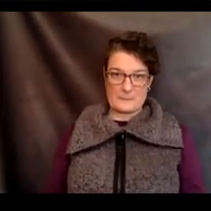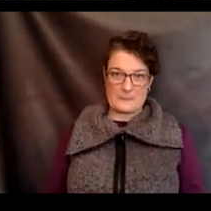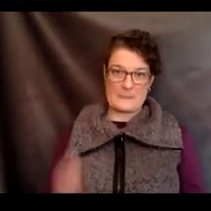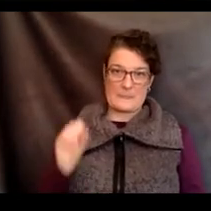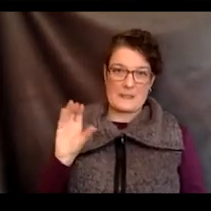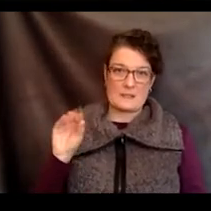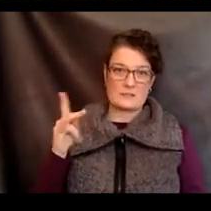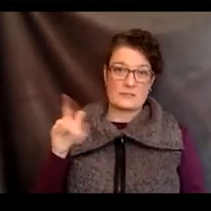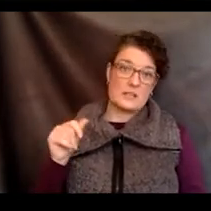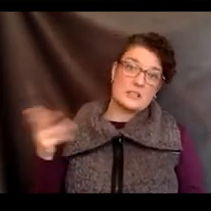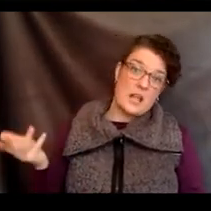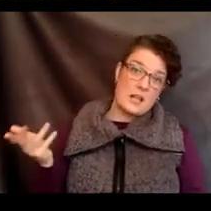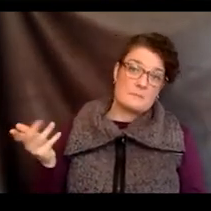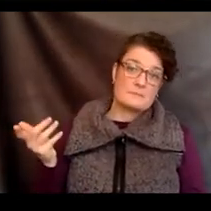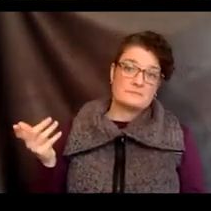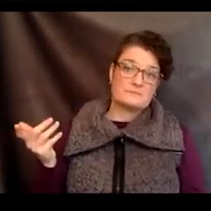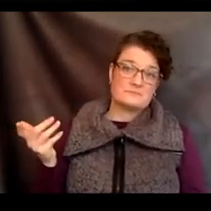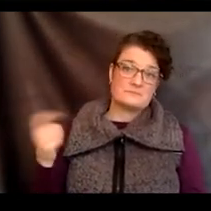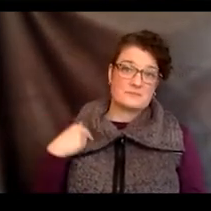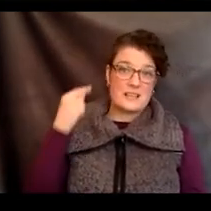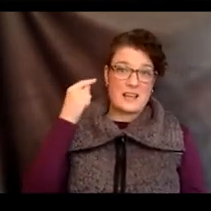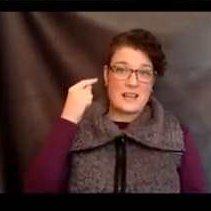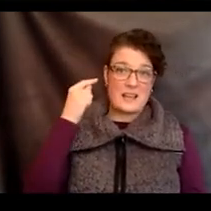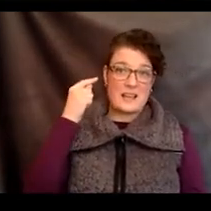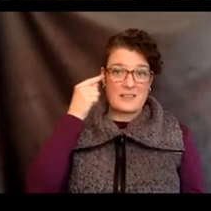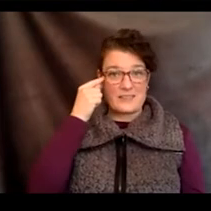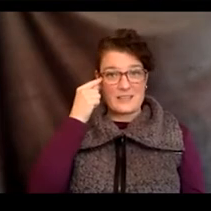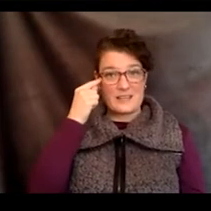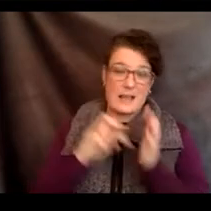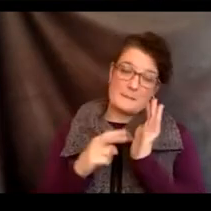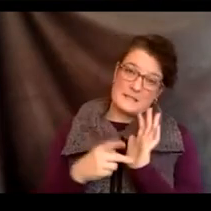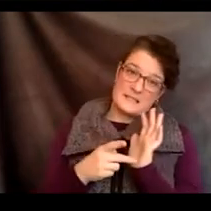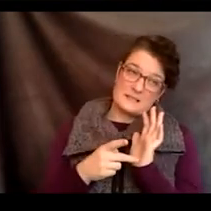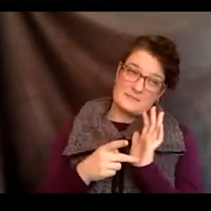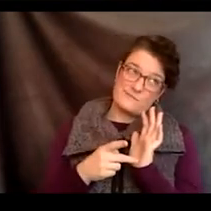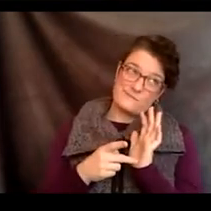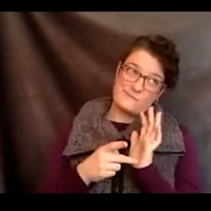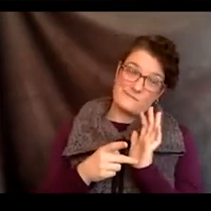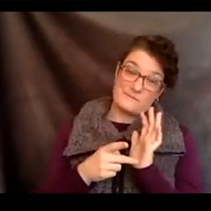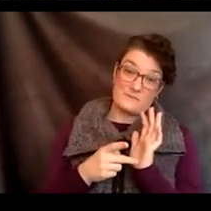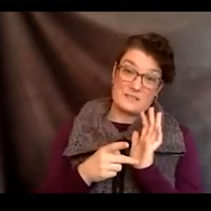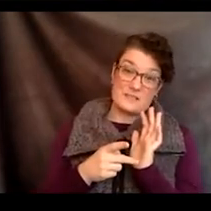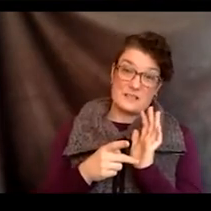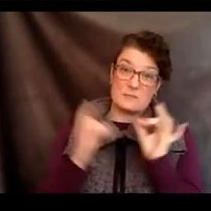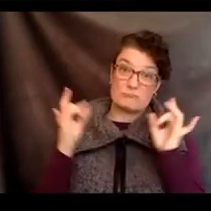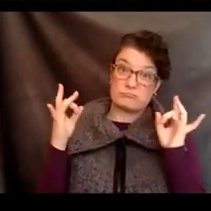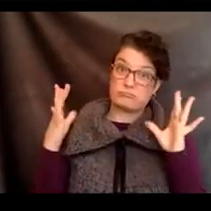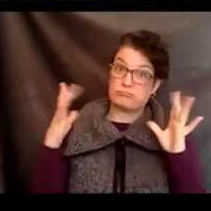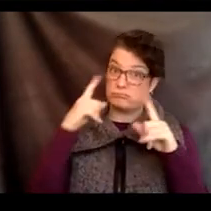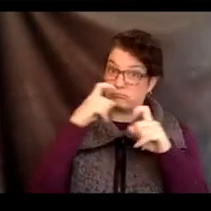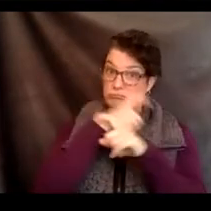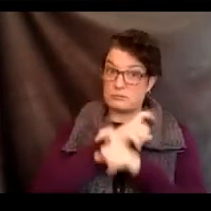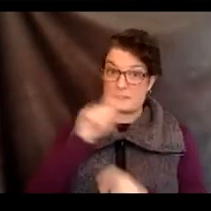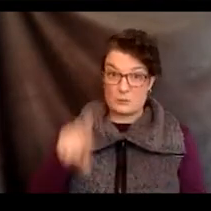I think it's, I mean, it's an incredibly complicated question, you know, and